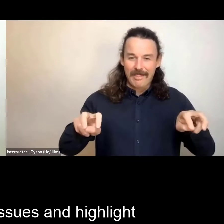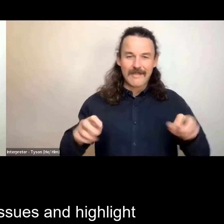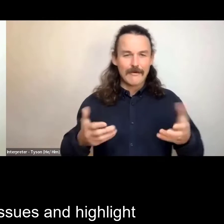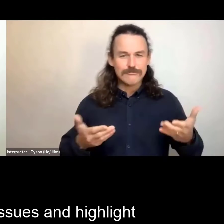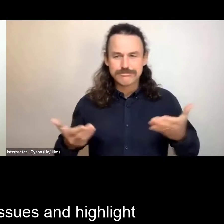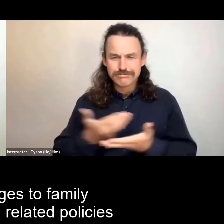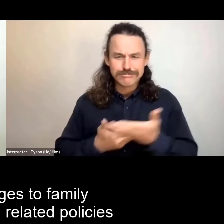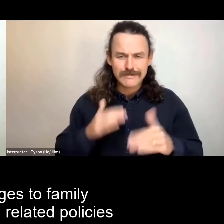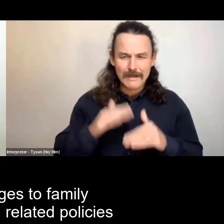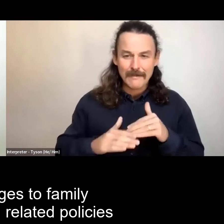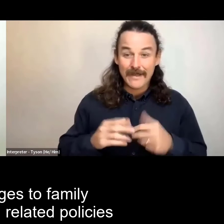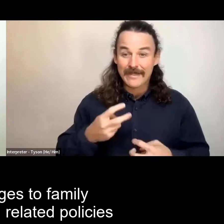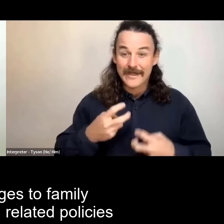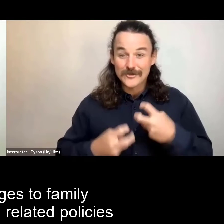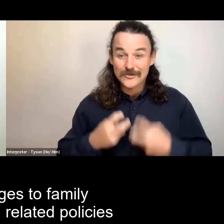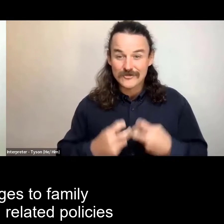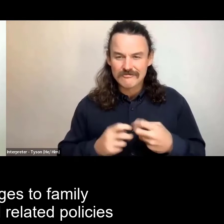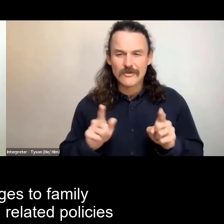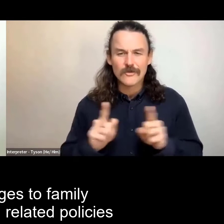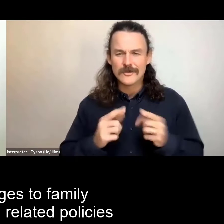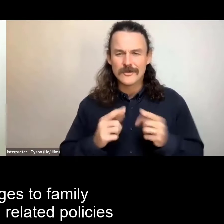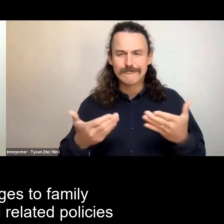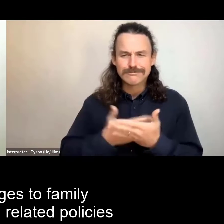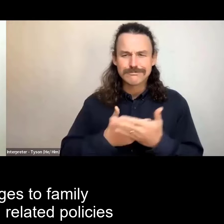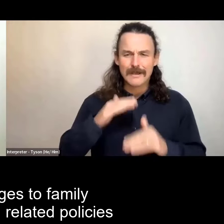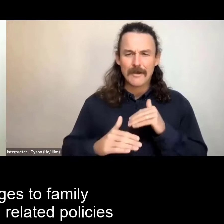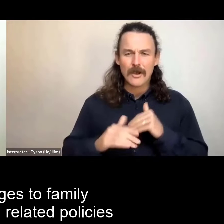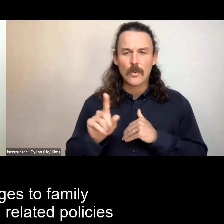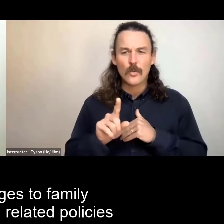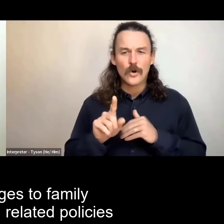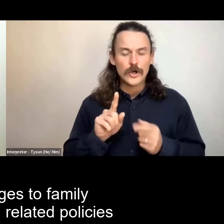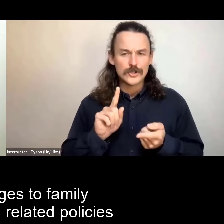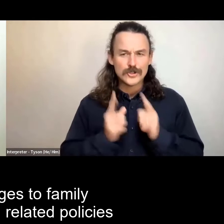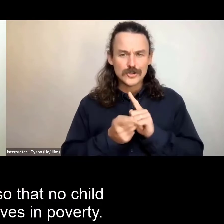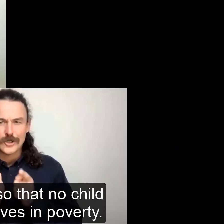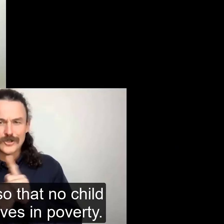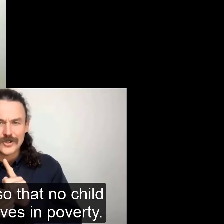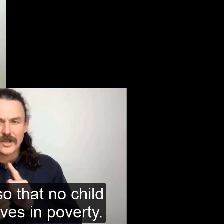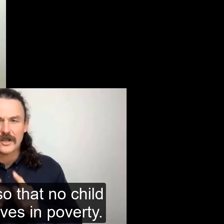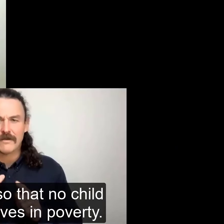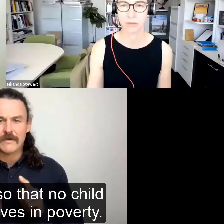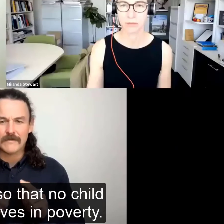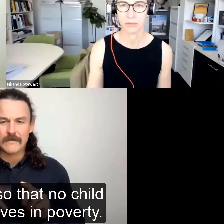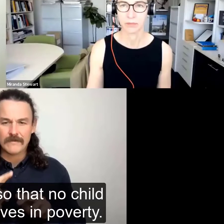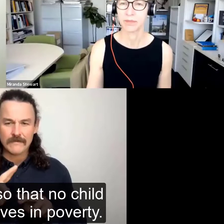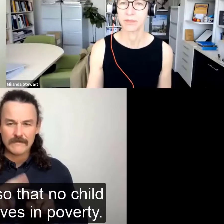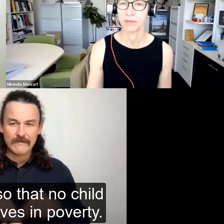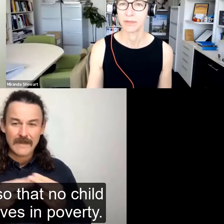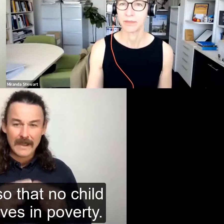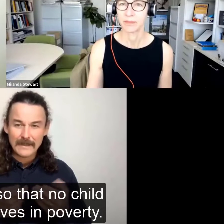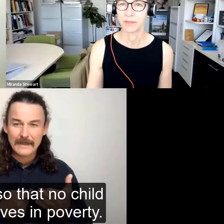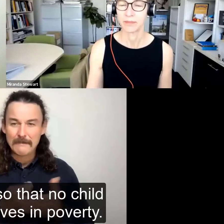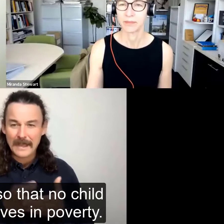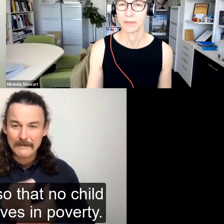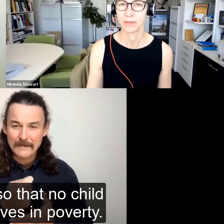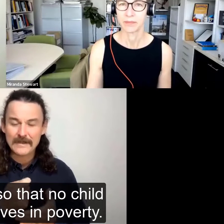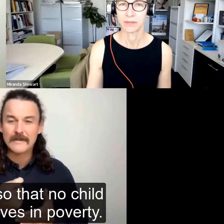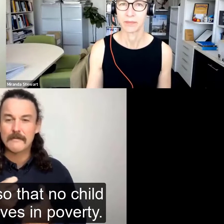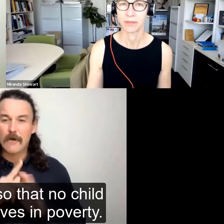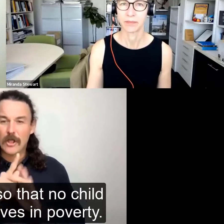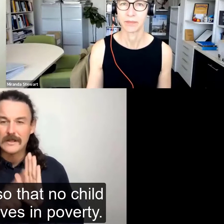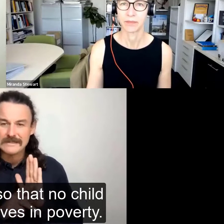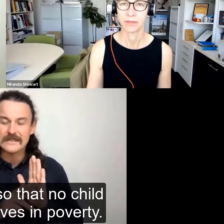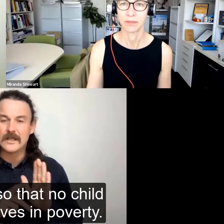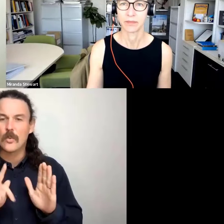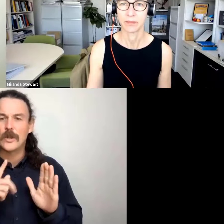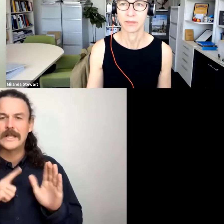and highlight what changes to family payments and related policies are needed so that no child in Australia